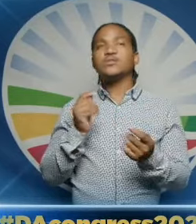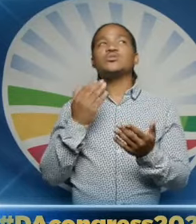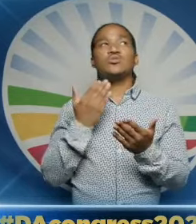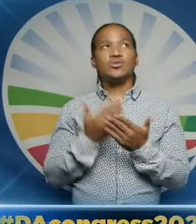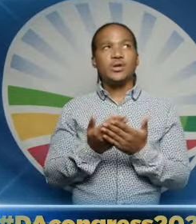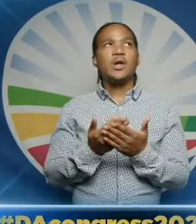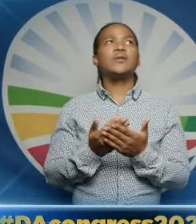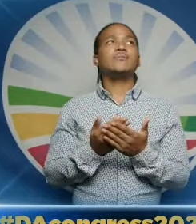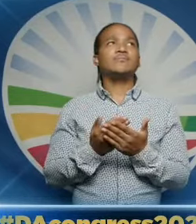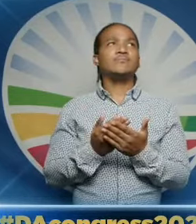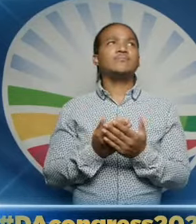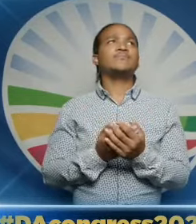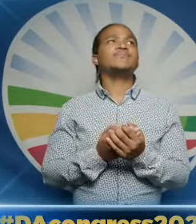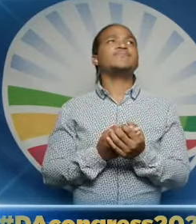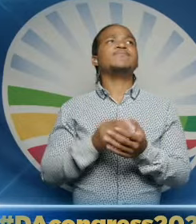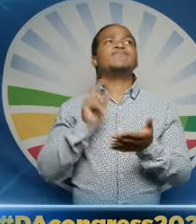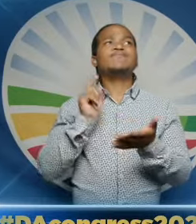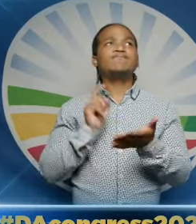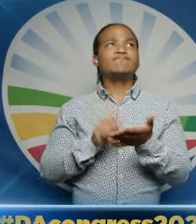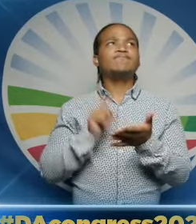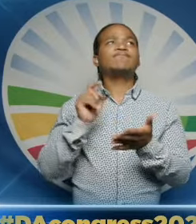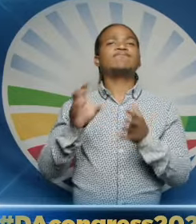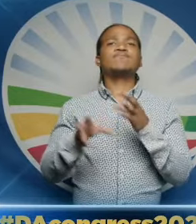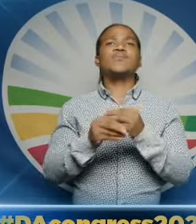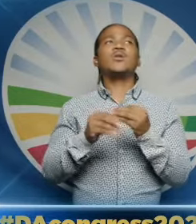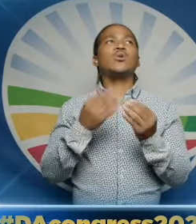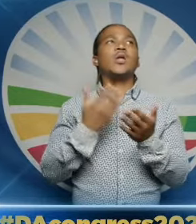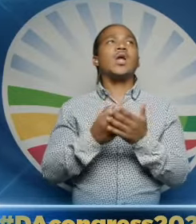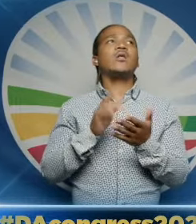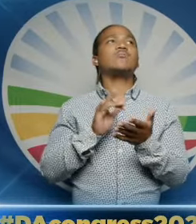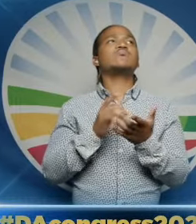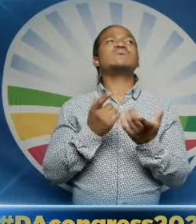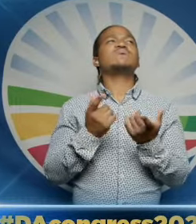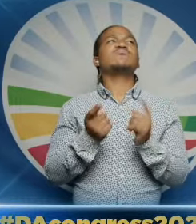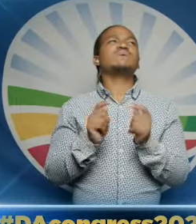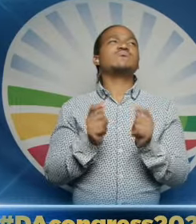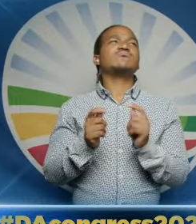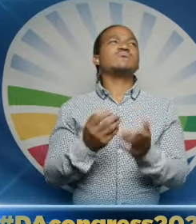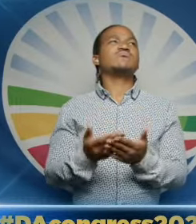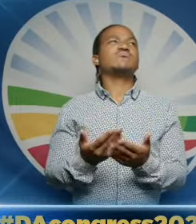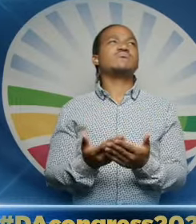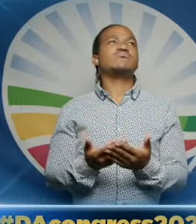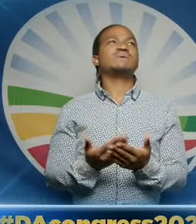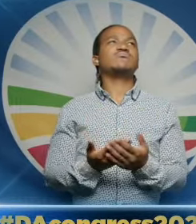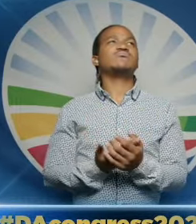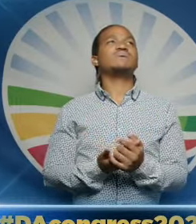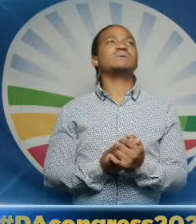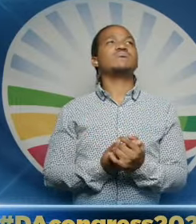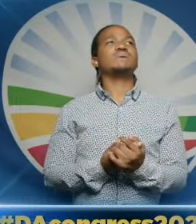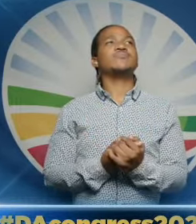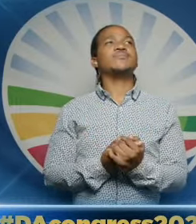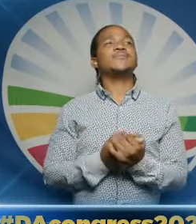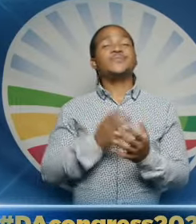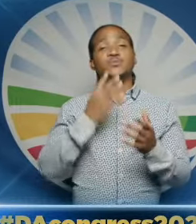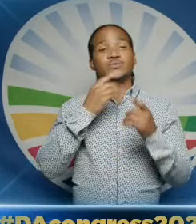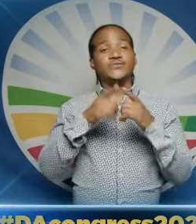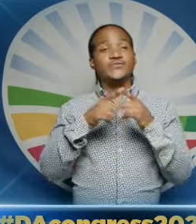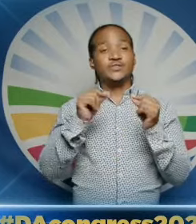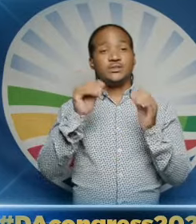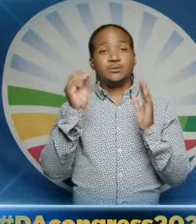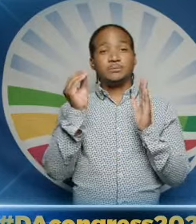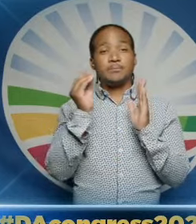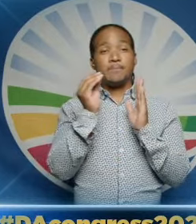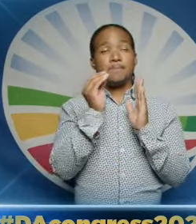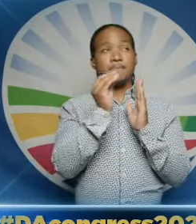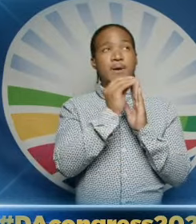drag on the yellow boxes and move the candidates up and down. And then once you have filled out the ballot, you can